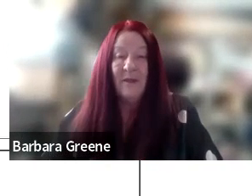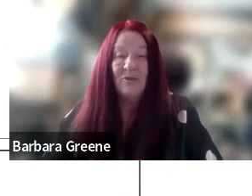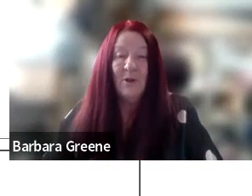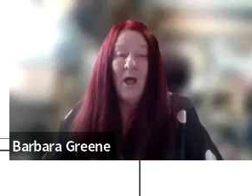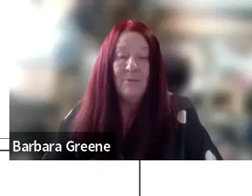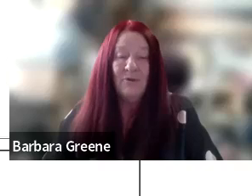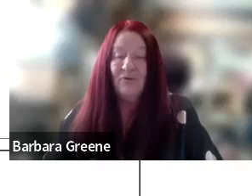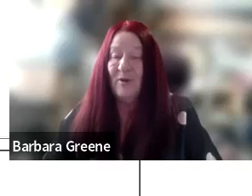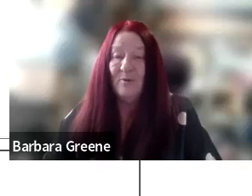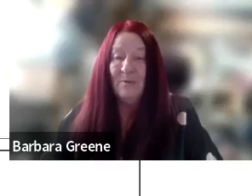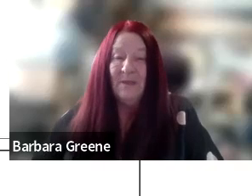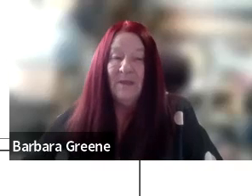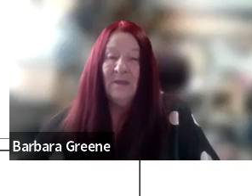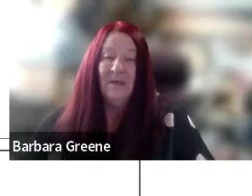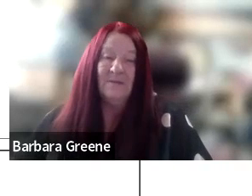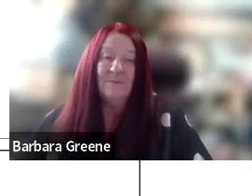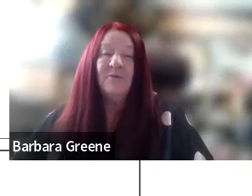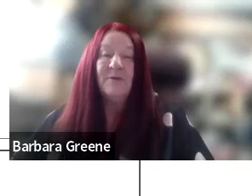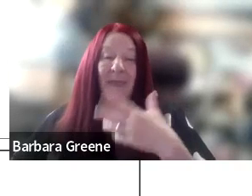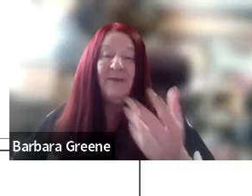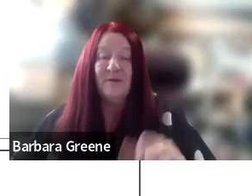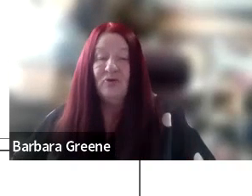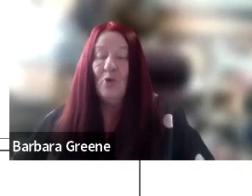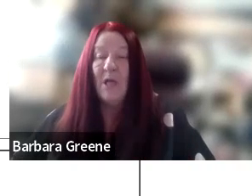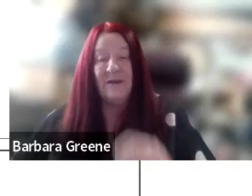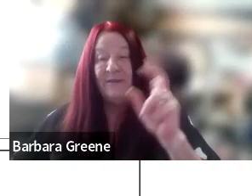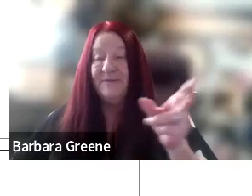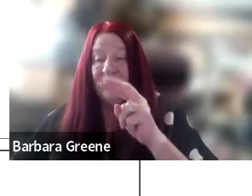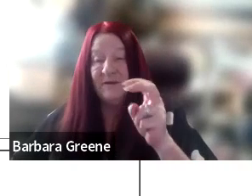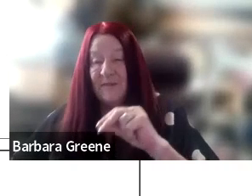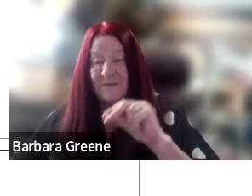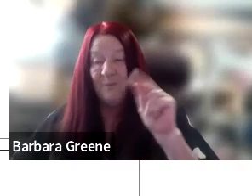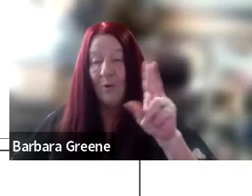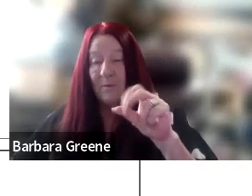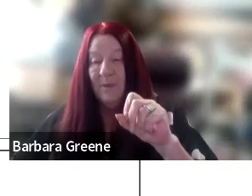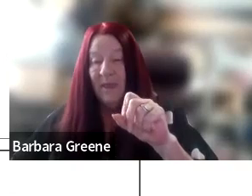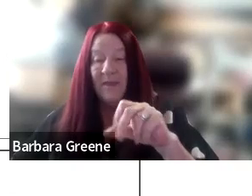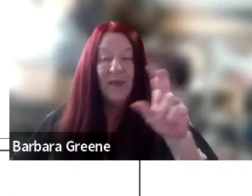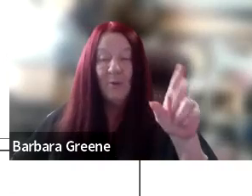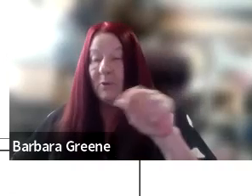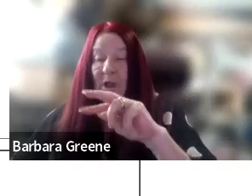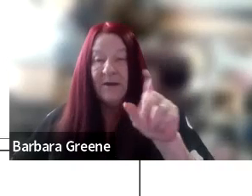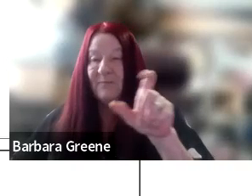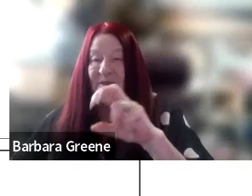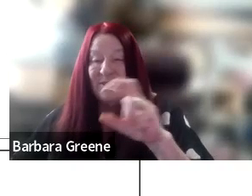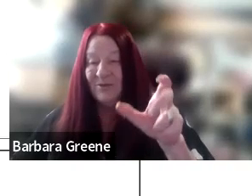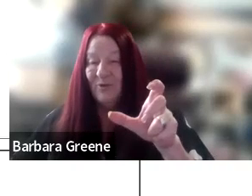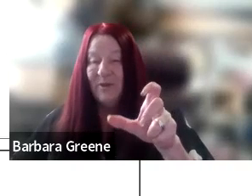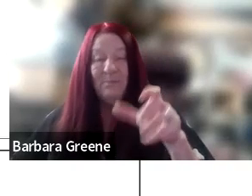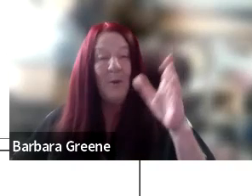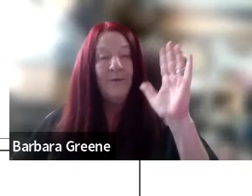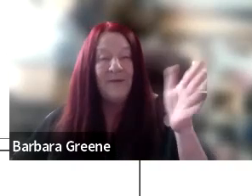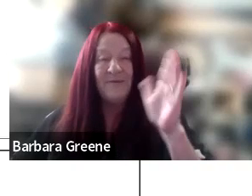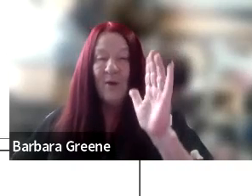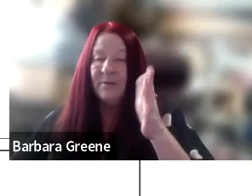we were trying to accomplish. So it was an amazing tool. I didn't see it in this form until we were kind of getting into